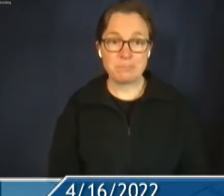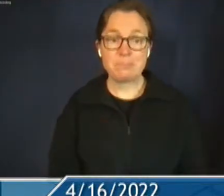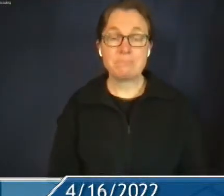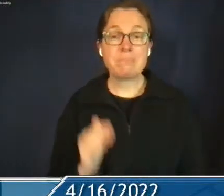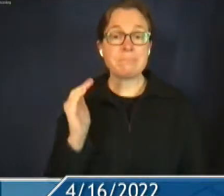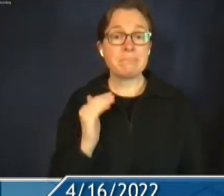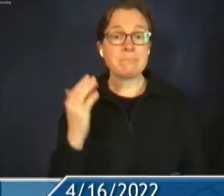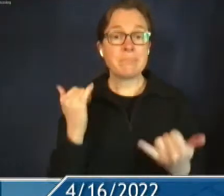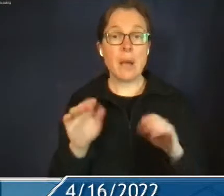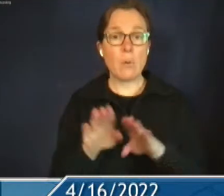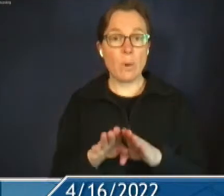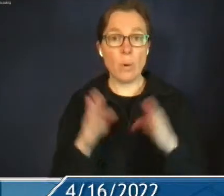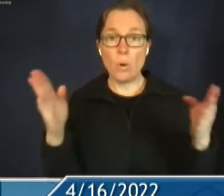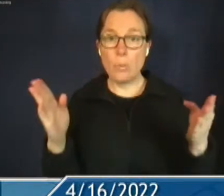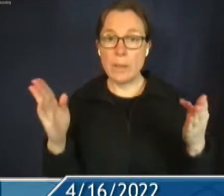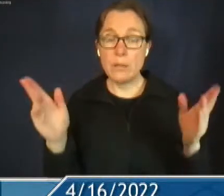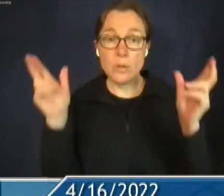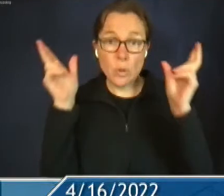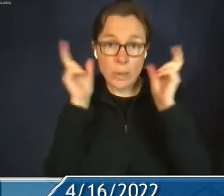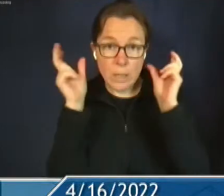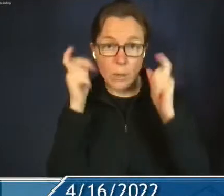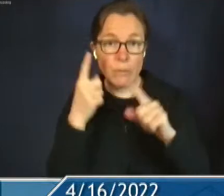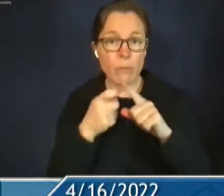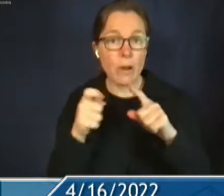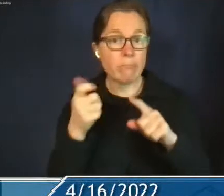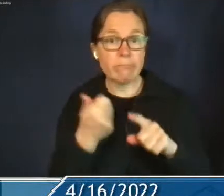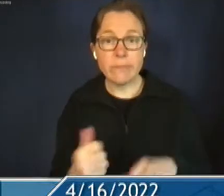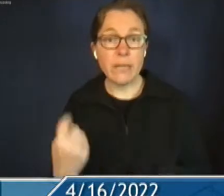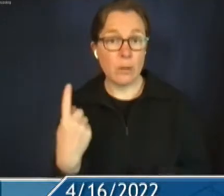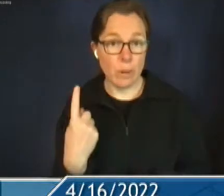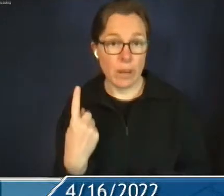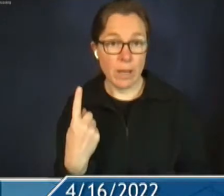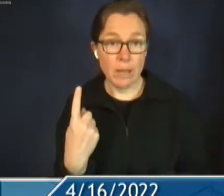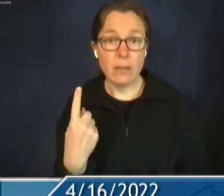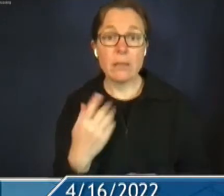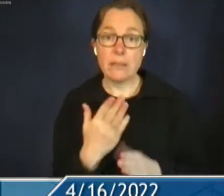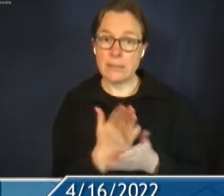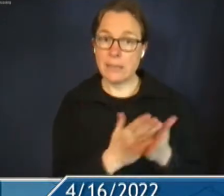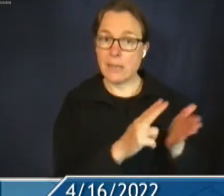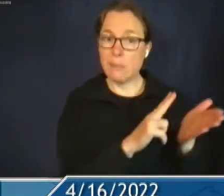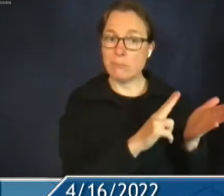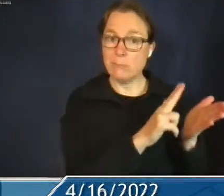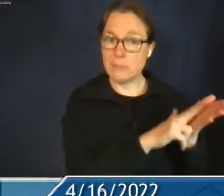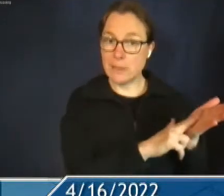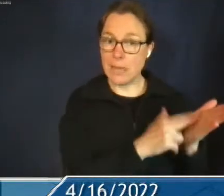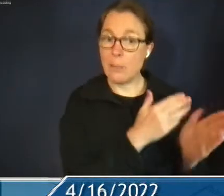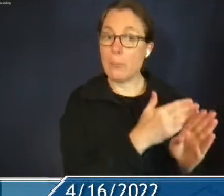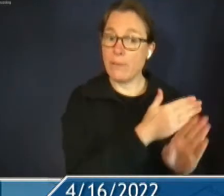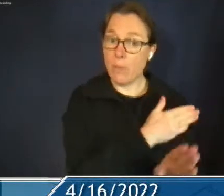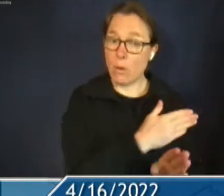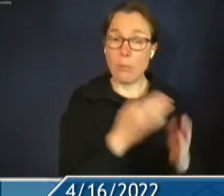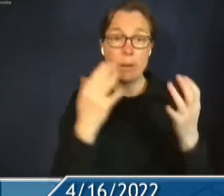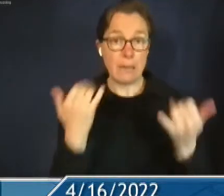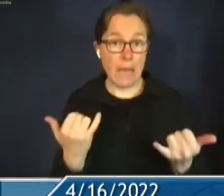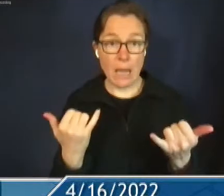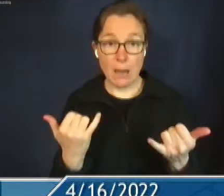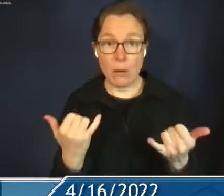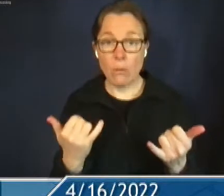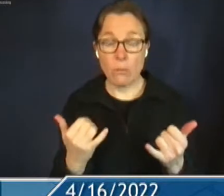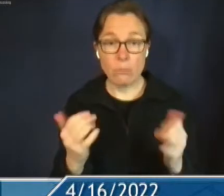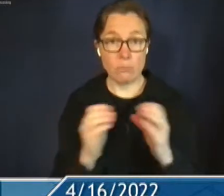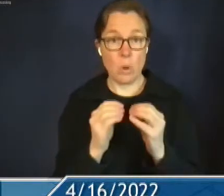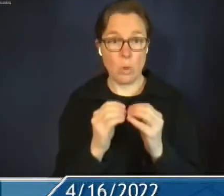open it up to be able to hear from the public for folks who sign up ahead of time to give open testimony. So we have a lot of testimony, and